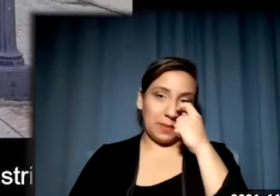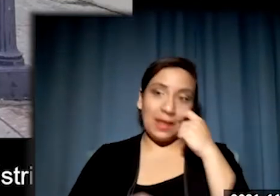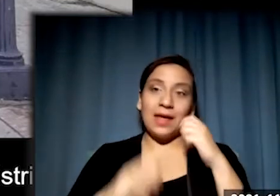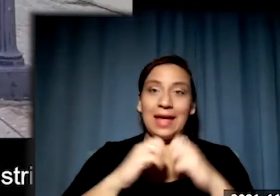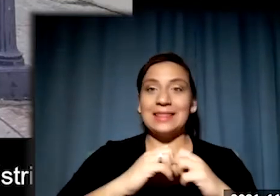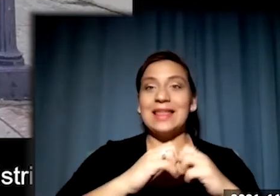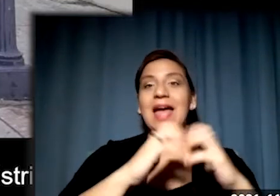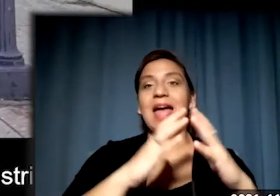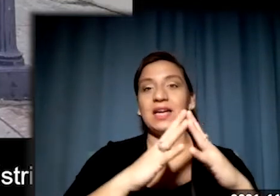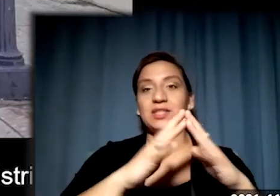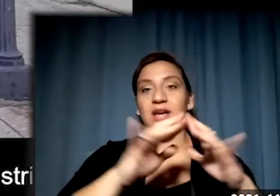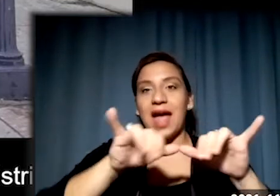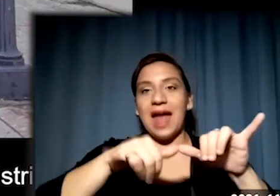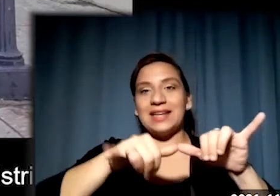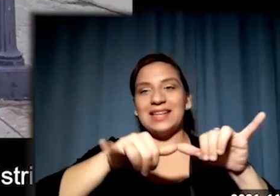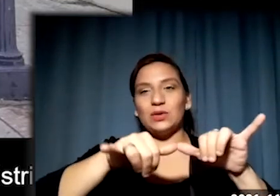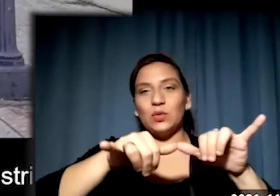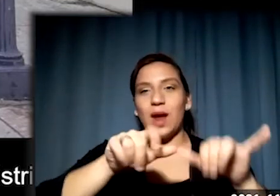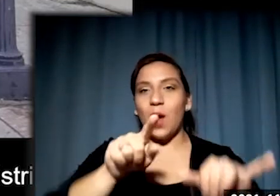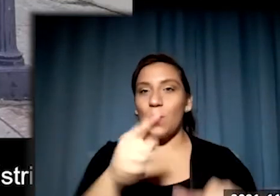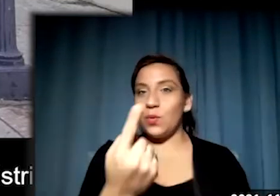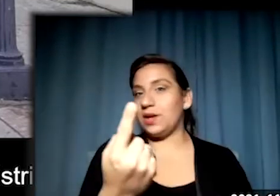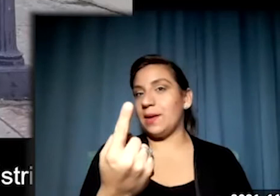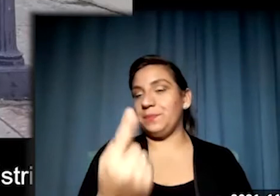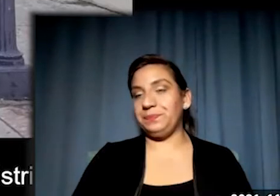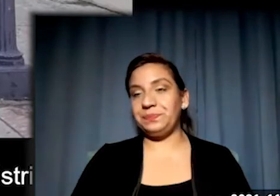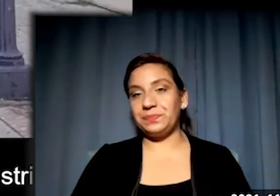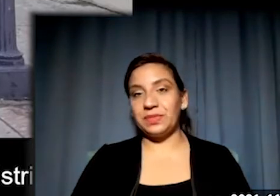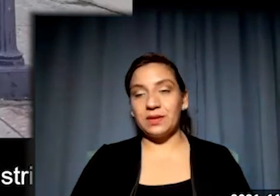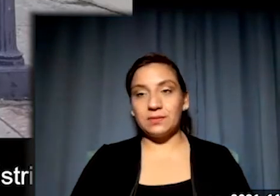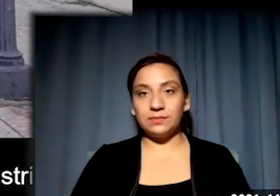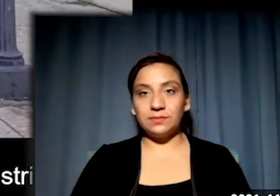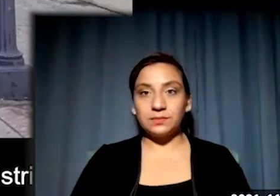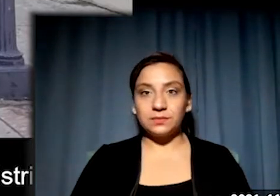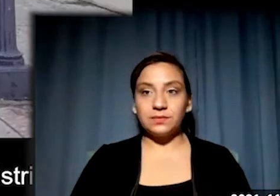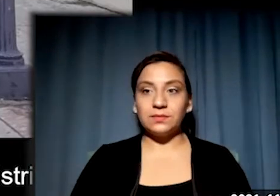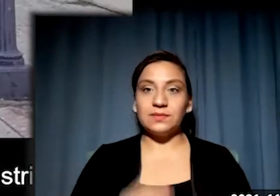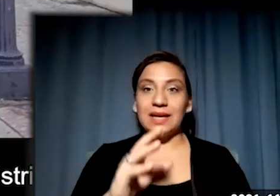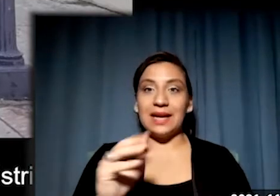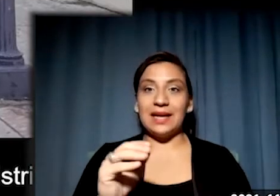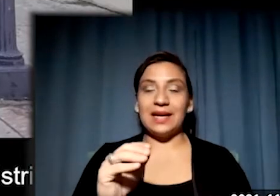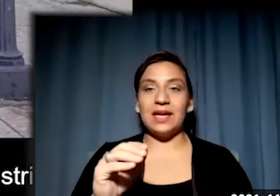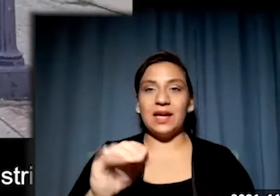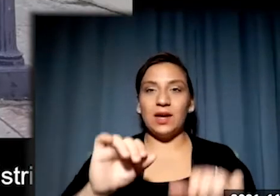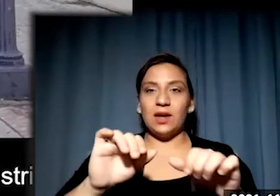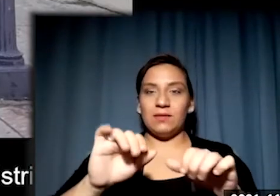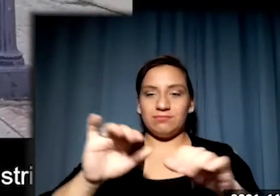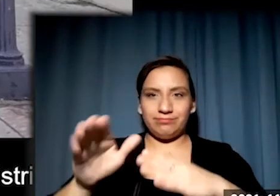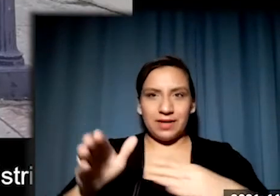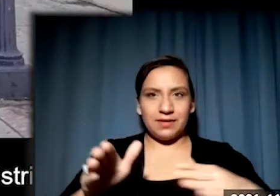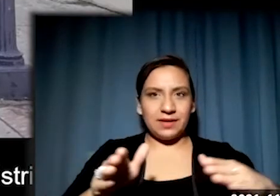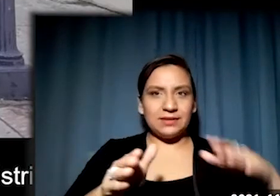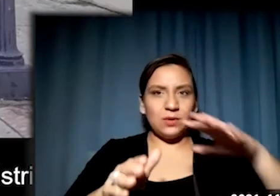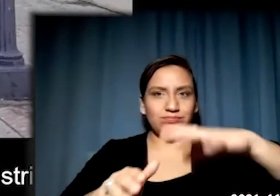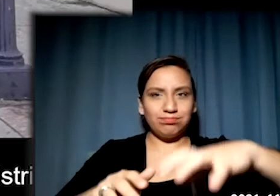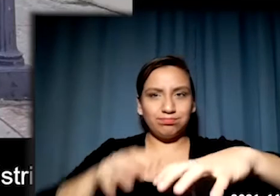configurations that are symbolic of long lost dreams of empires from Spain, and